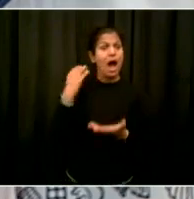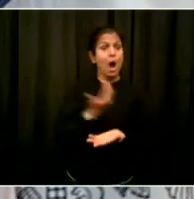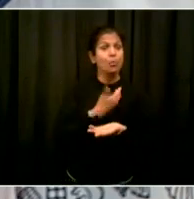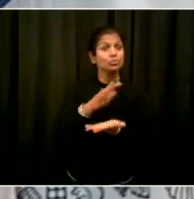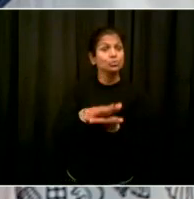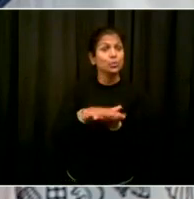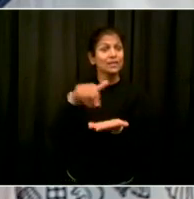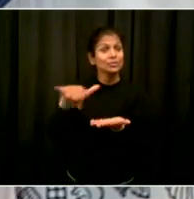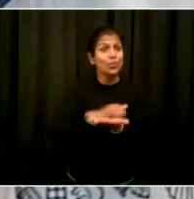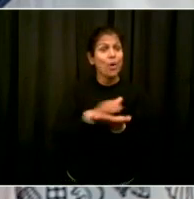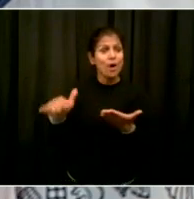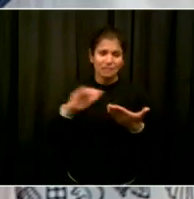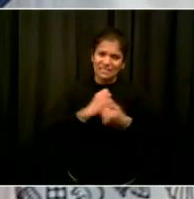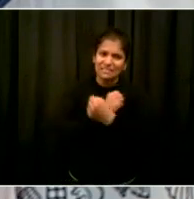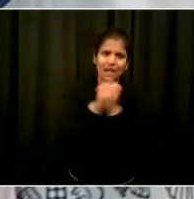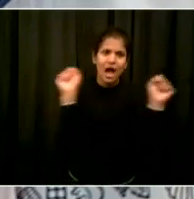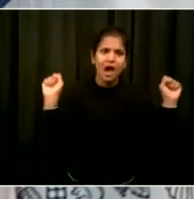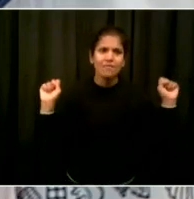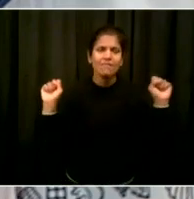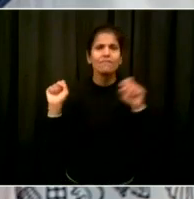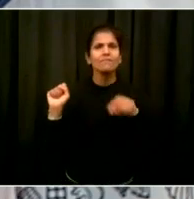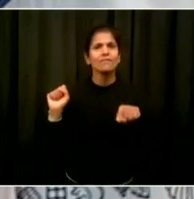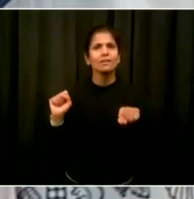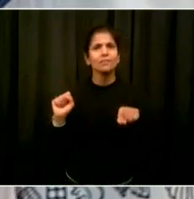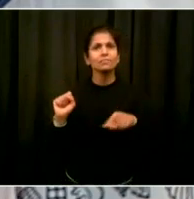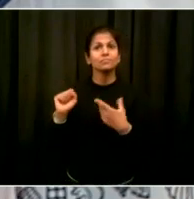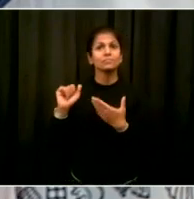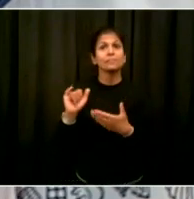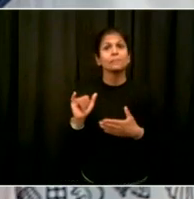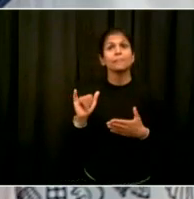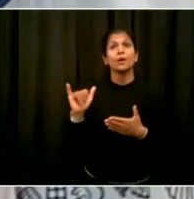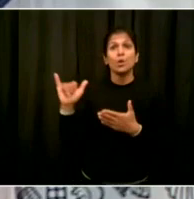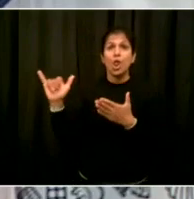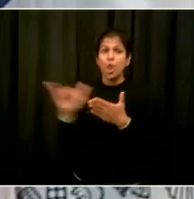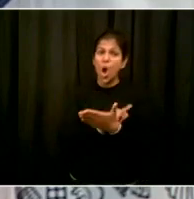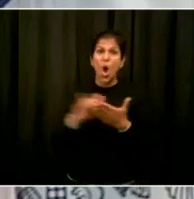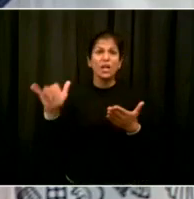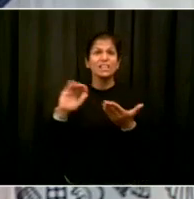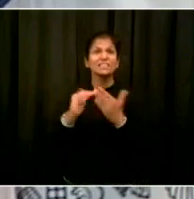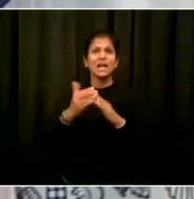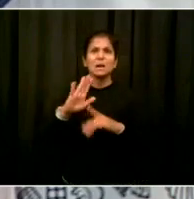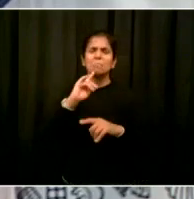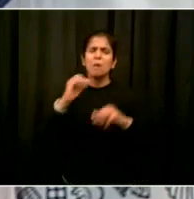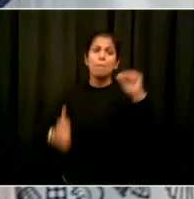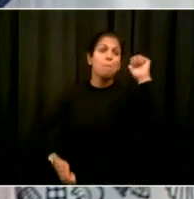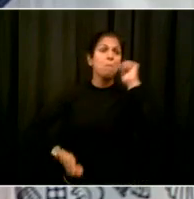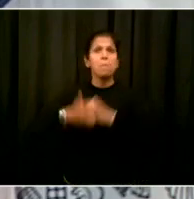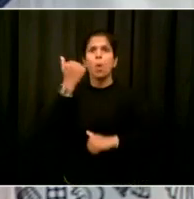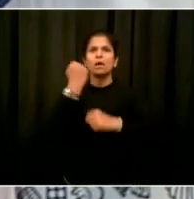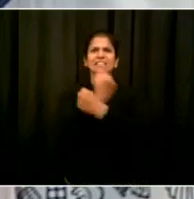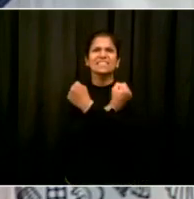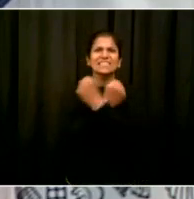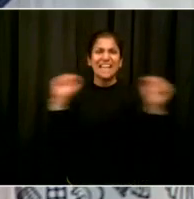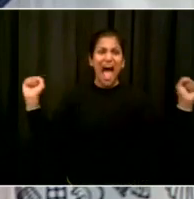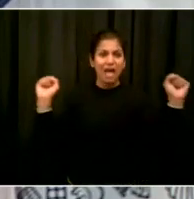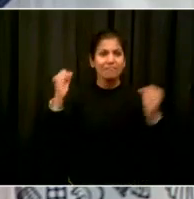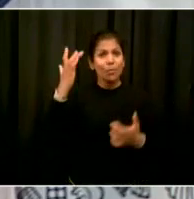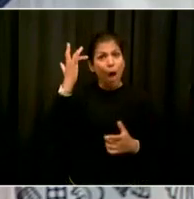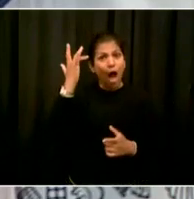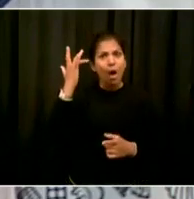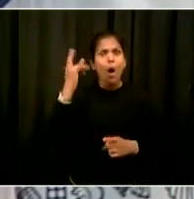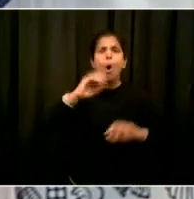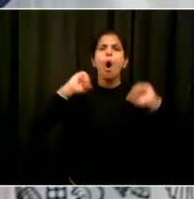the country, because we've layered mask wearing for kids and adults, which most places are not doing, with constant cleaning, with